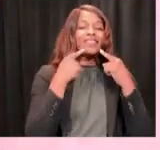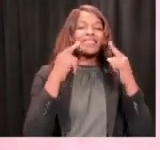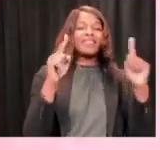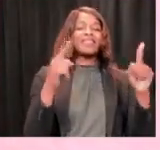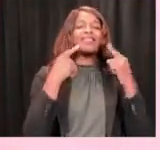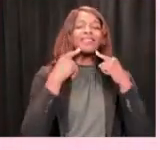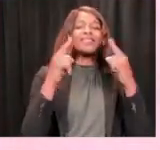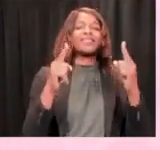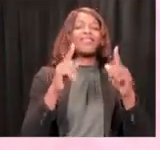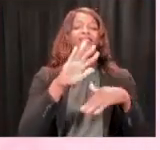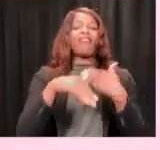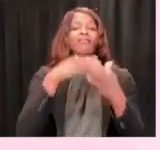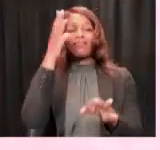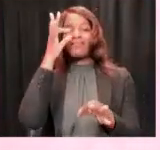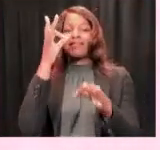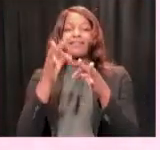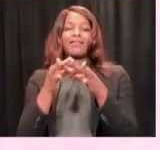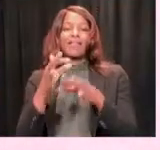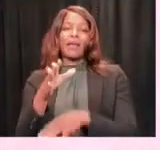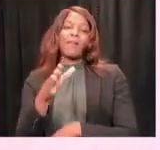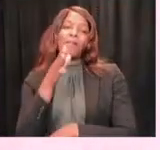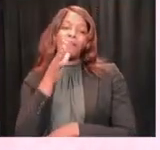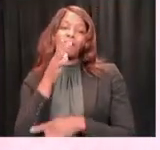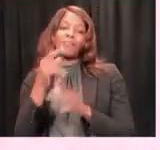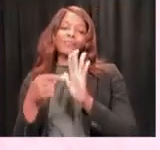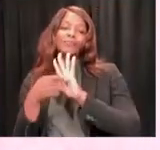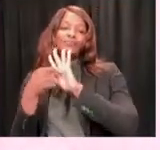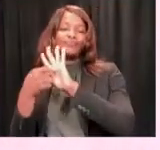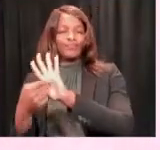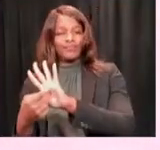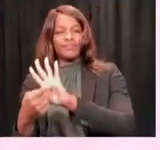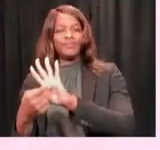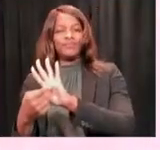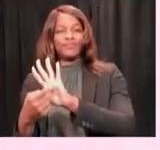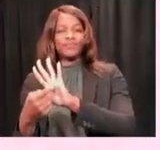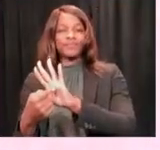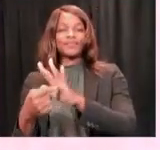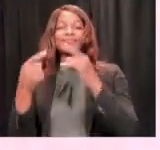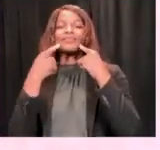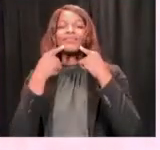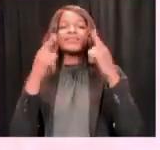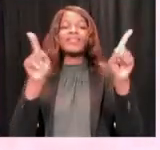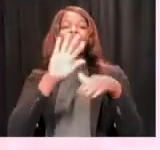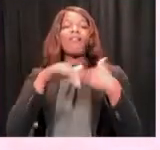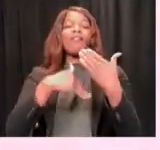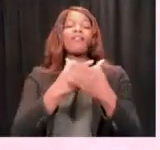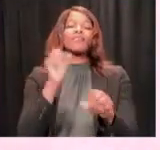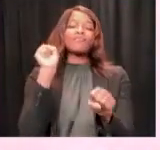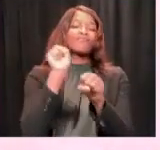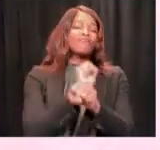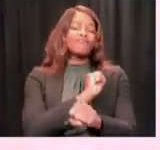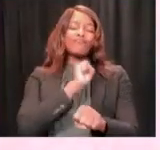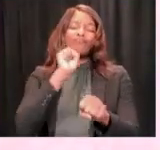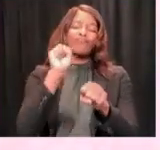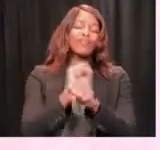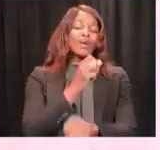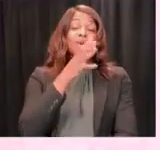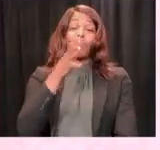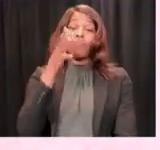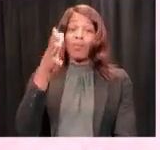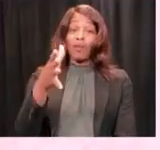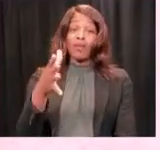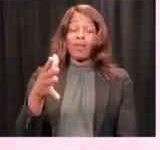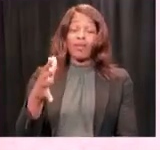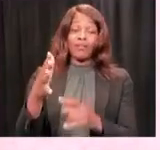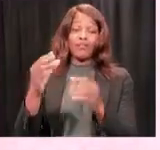I call it out. I call out the faithfulness that mom showed. I call it out. I call out the work that grandmother showed me. I call it out. I